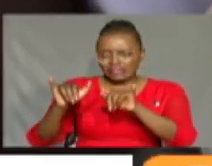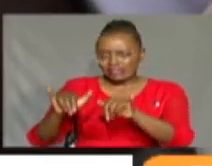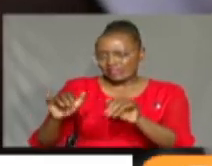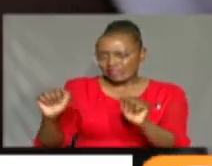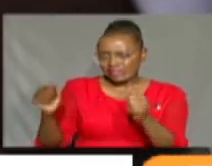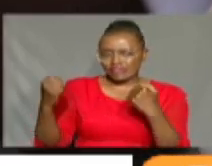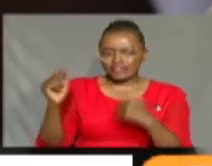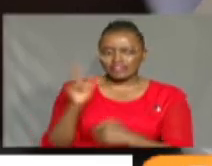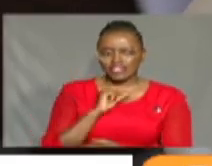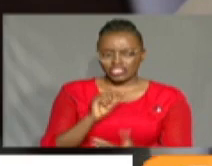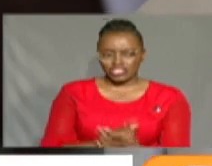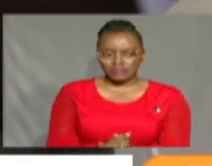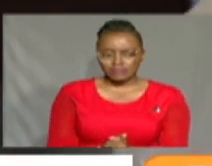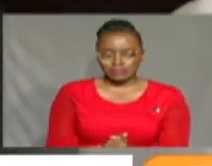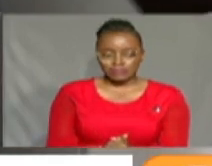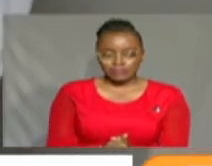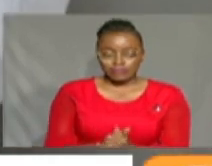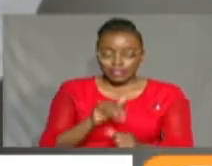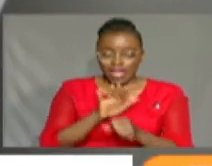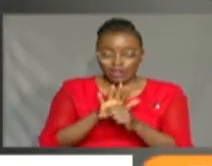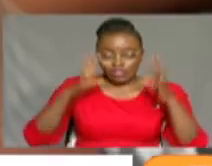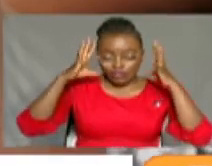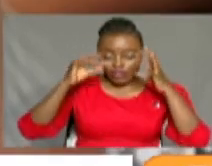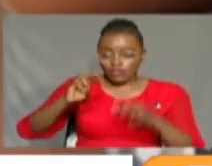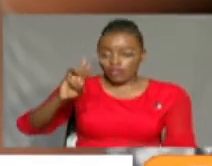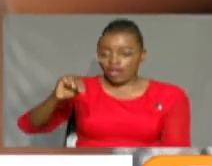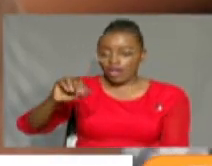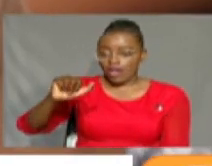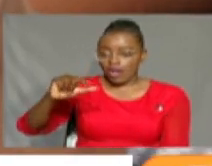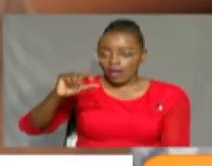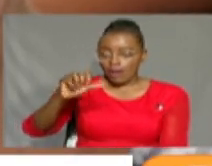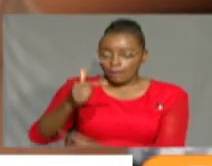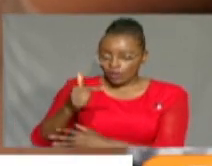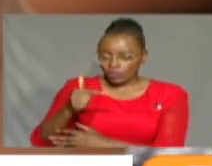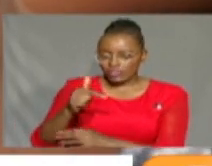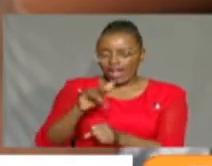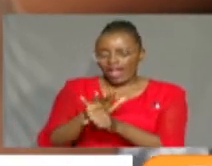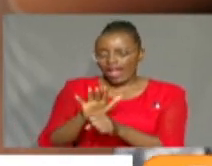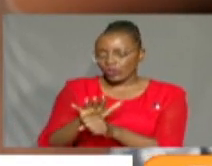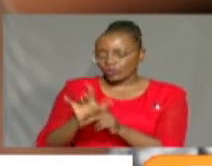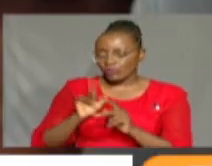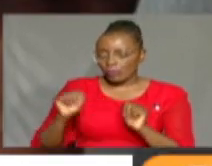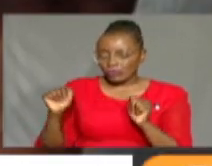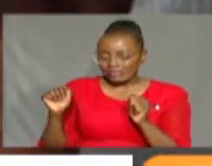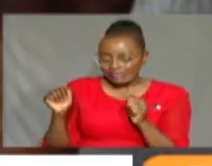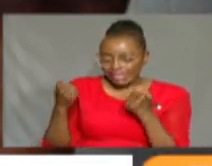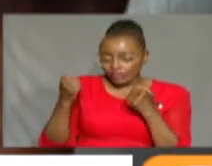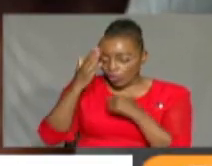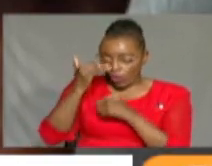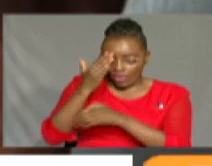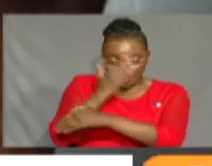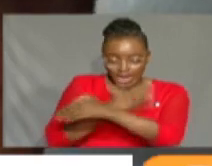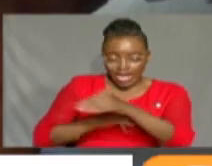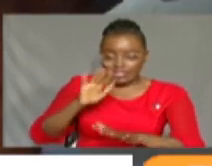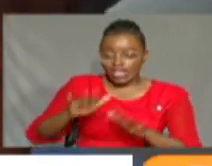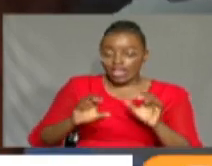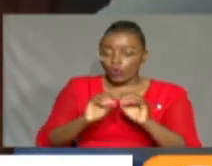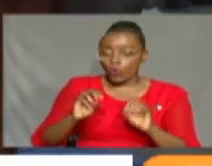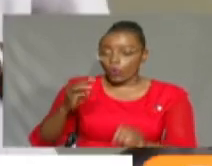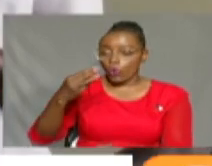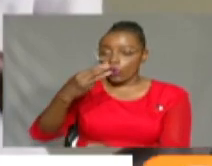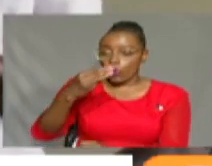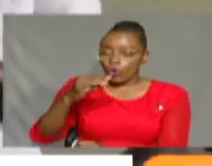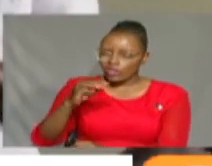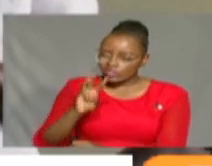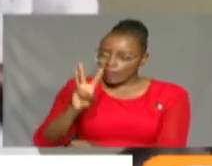butts. Many have opted for the maggot option that saves many from limb amputation, with the World Health Organization